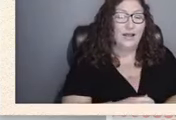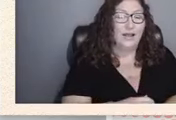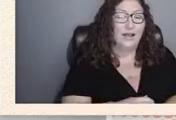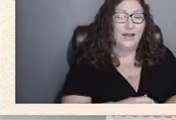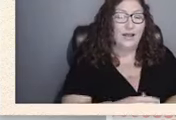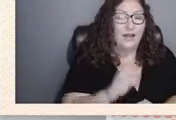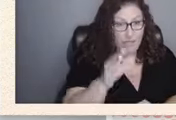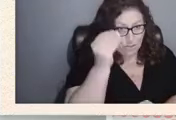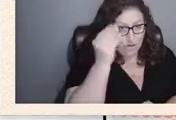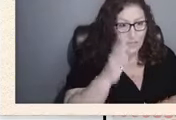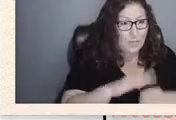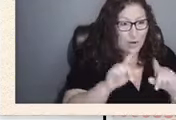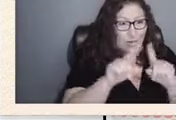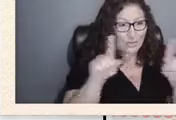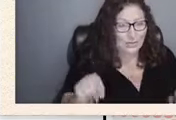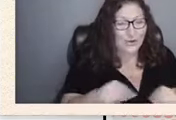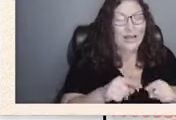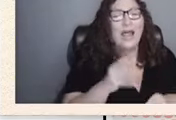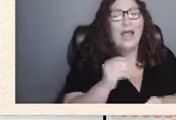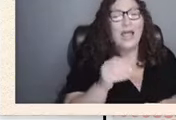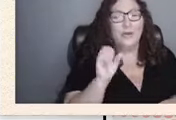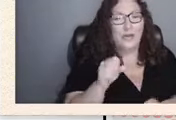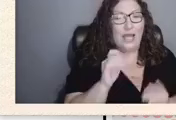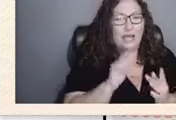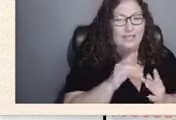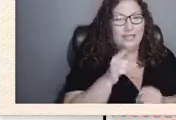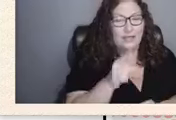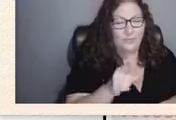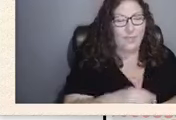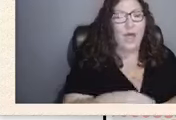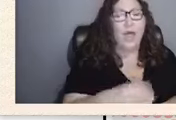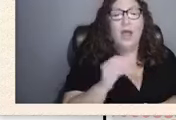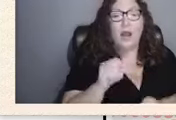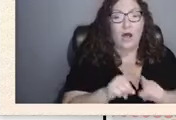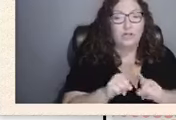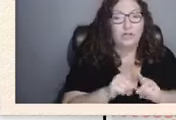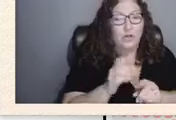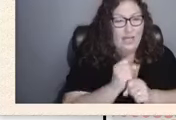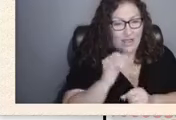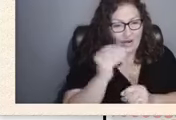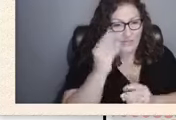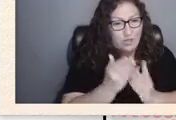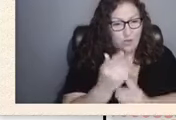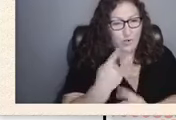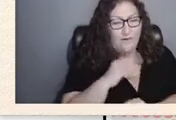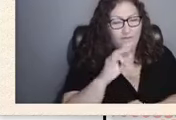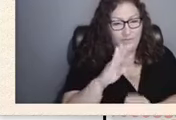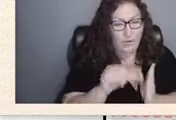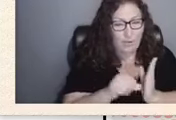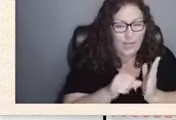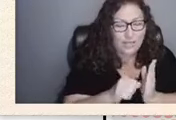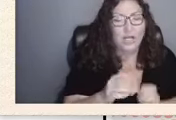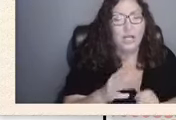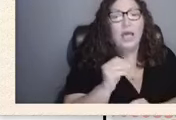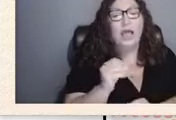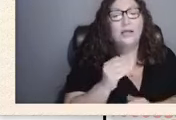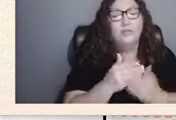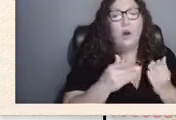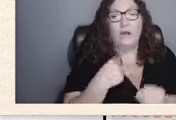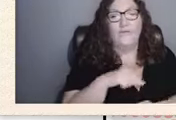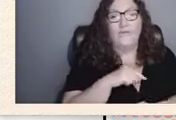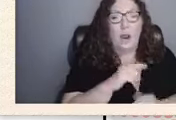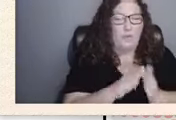on the screen, and you can find you through our Facebook page, and also as part of our booklet